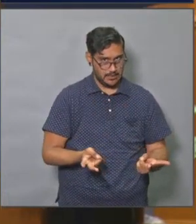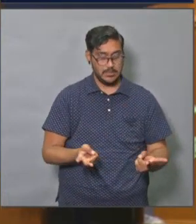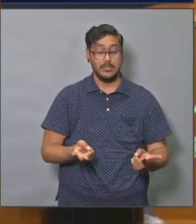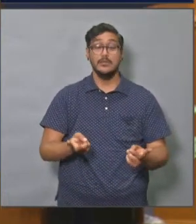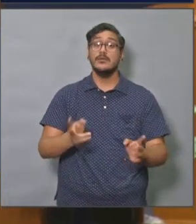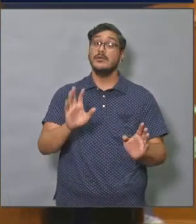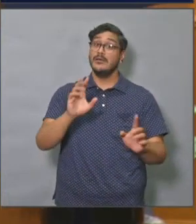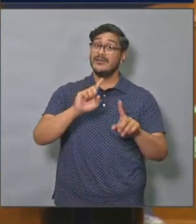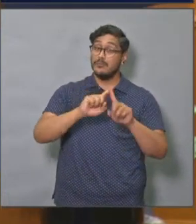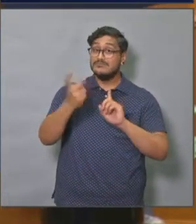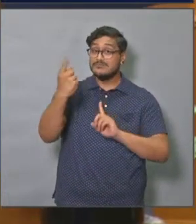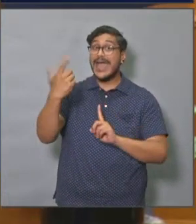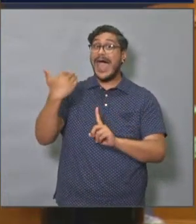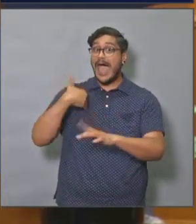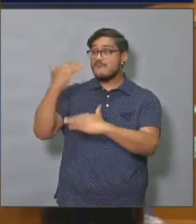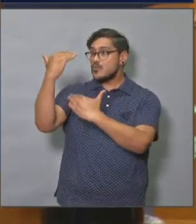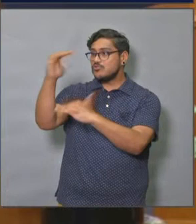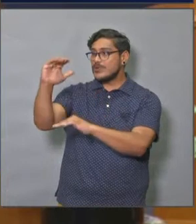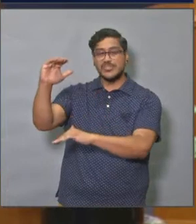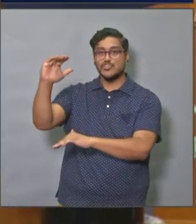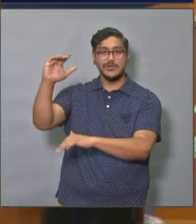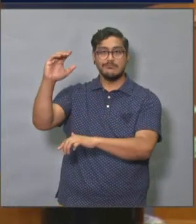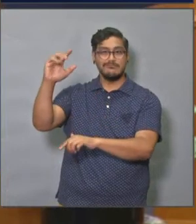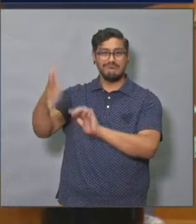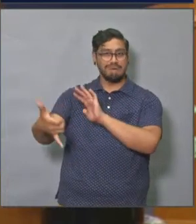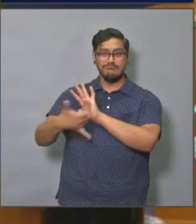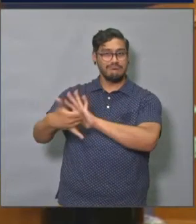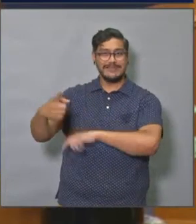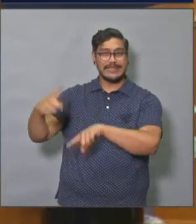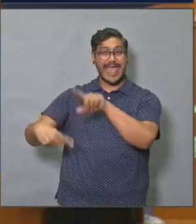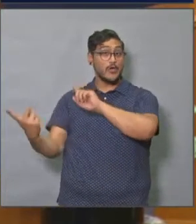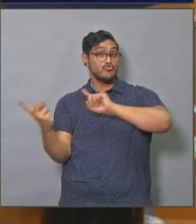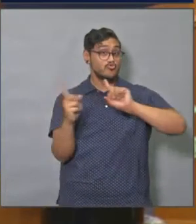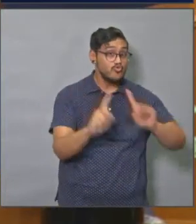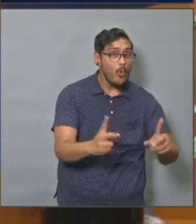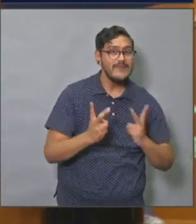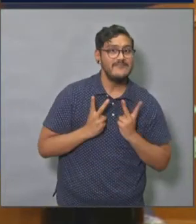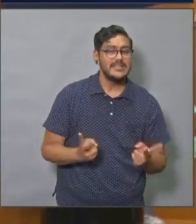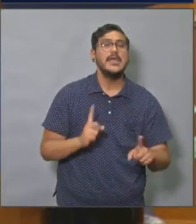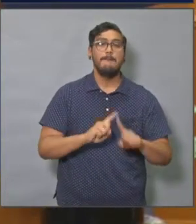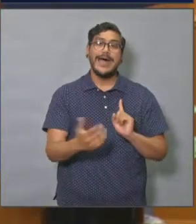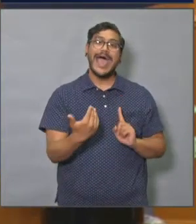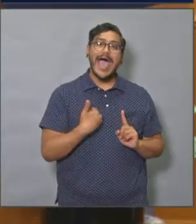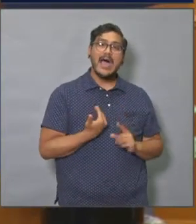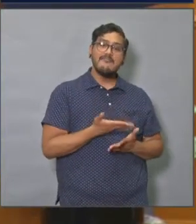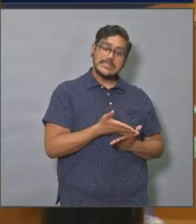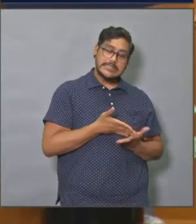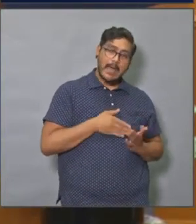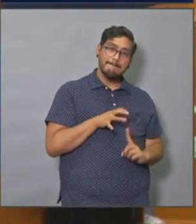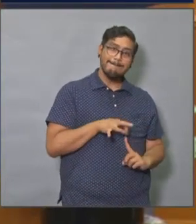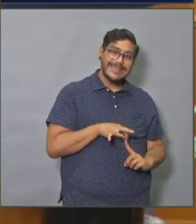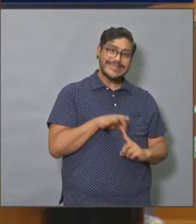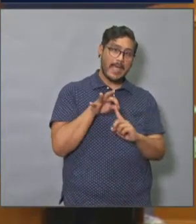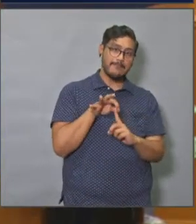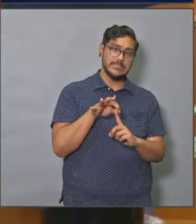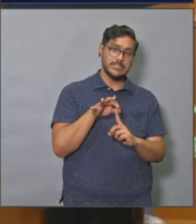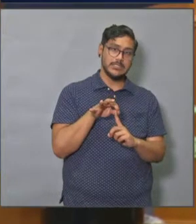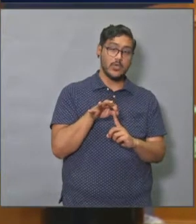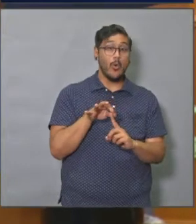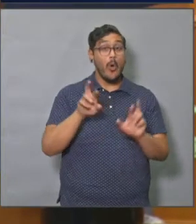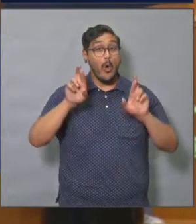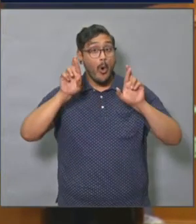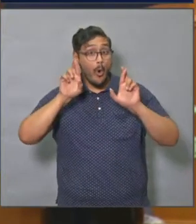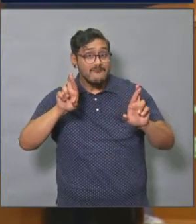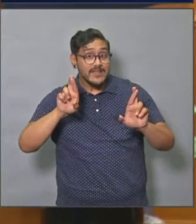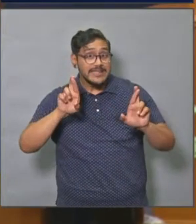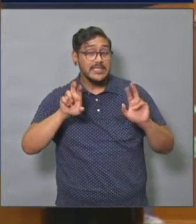on visitors, there are built into that a set of exemptions. And I hope that families that are in those situations have been